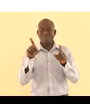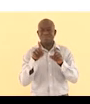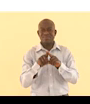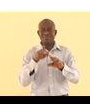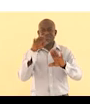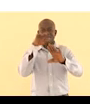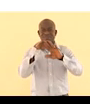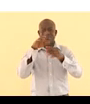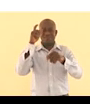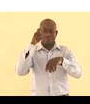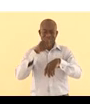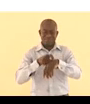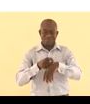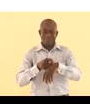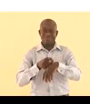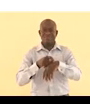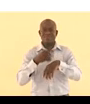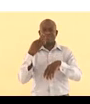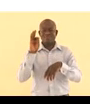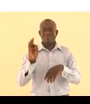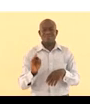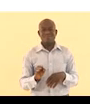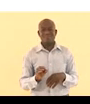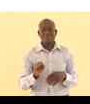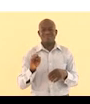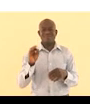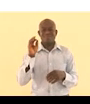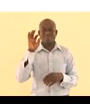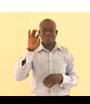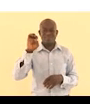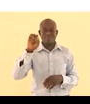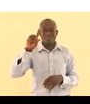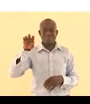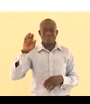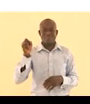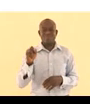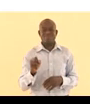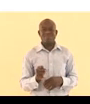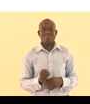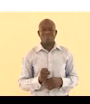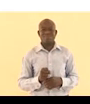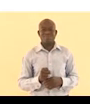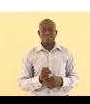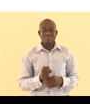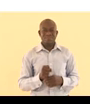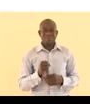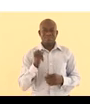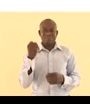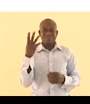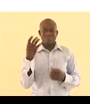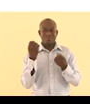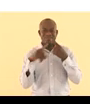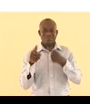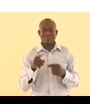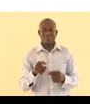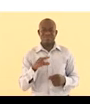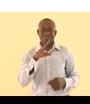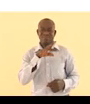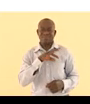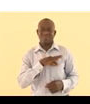That as at the time of Elijah and Elisha, many Gentiles will come to obtain the benefit of salvation before